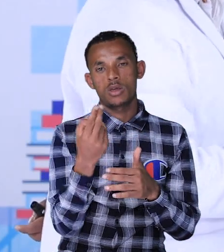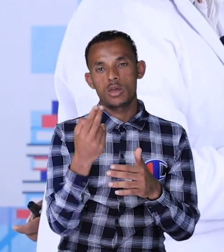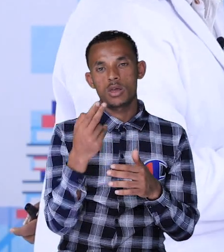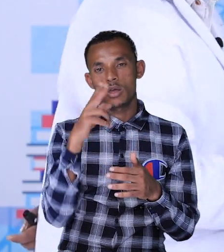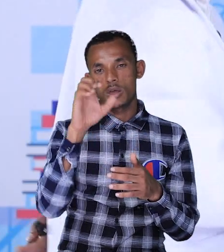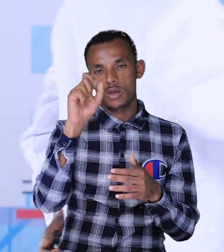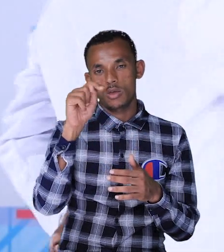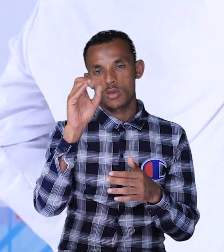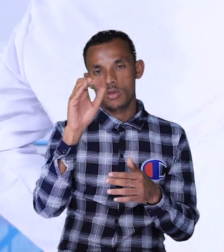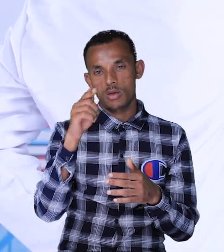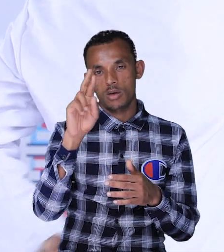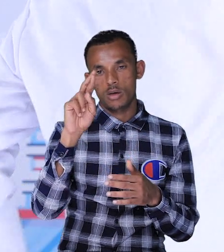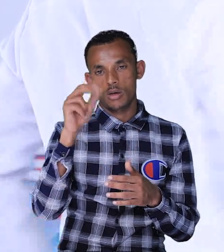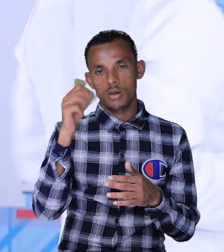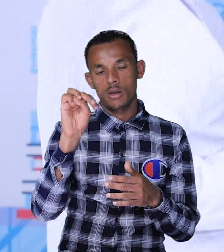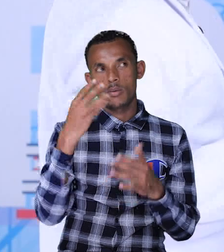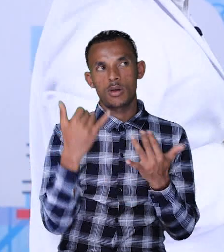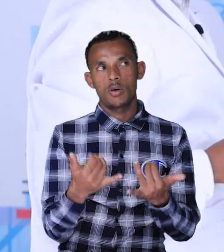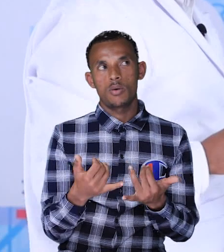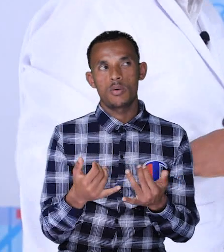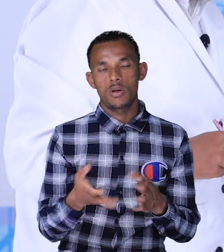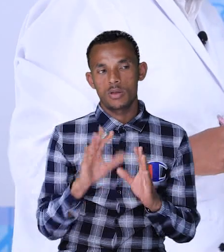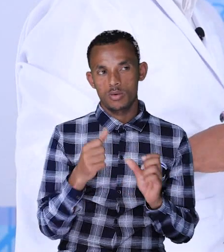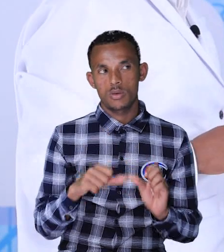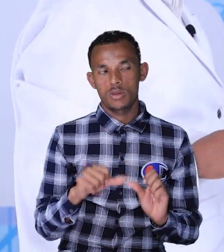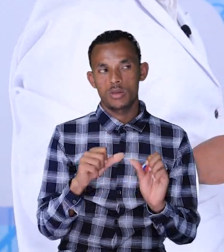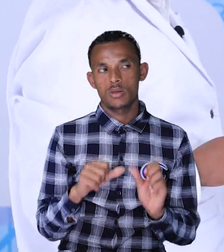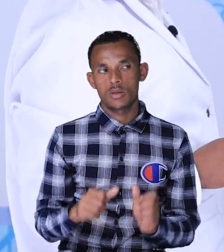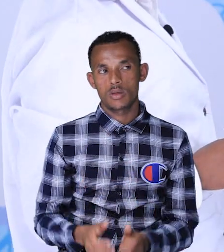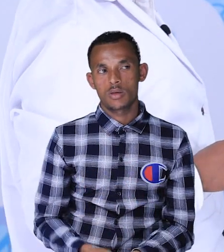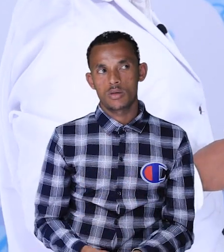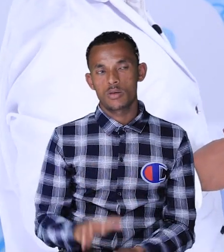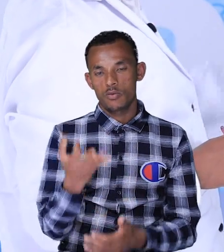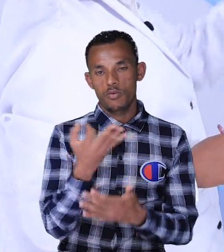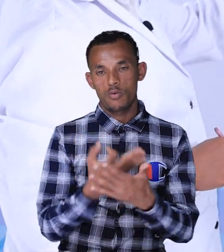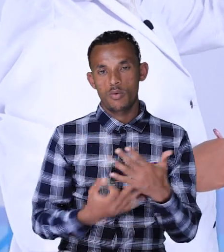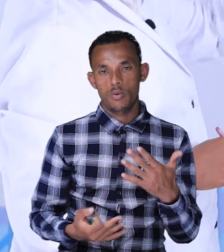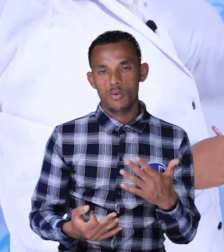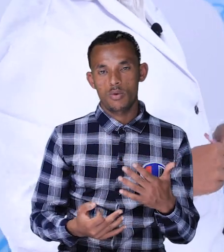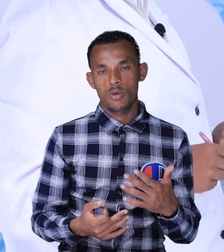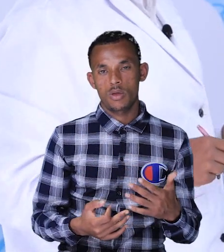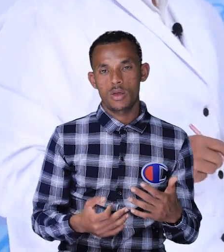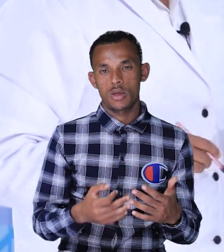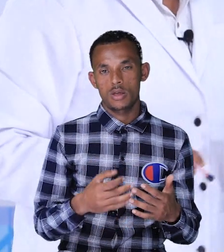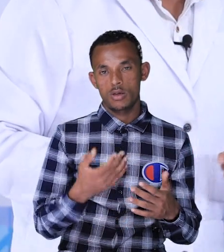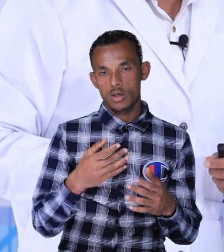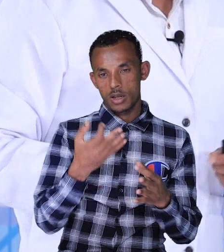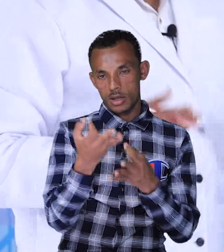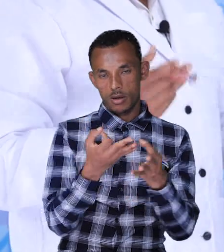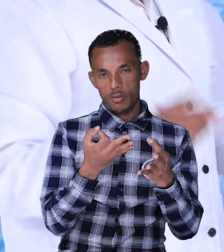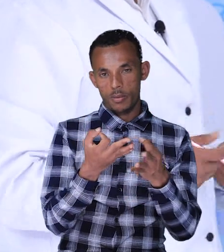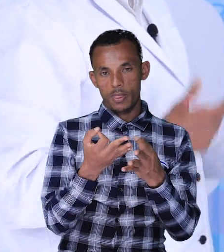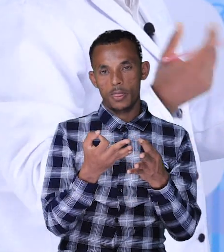histogram. Now, let's continue to the other form. The other form of